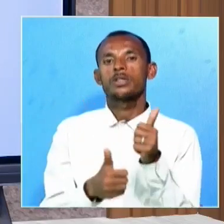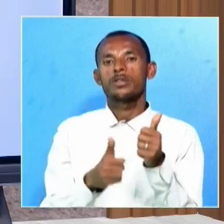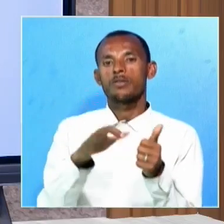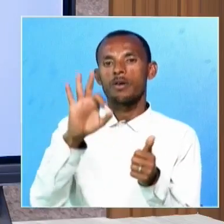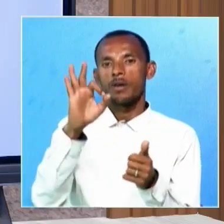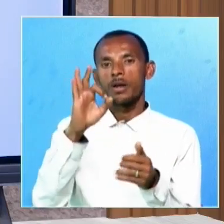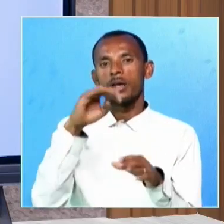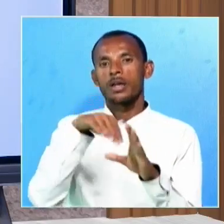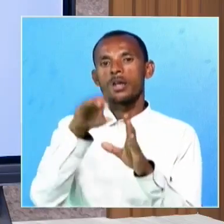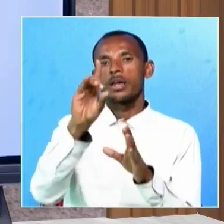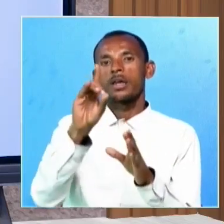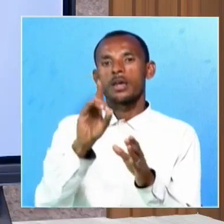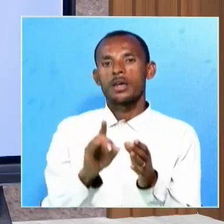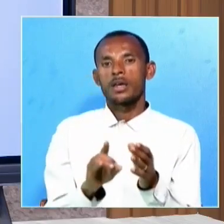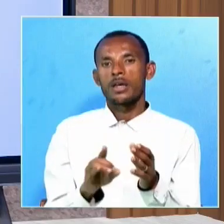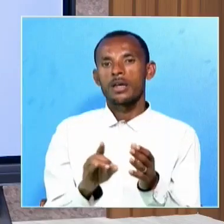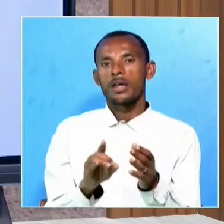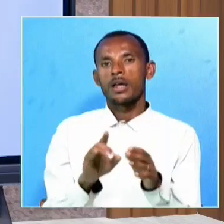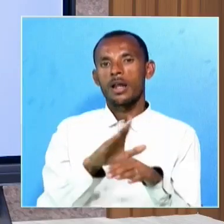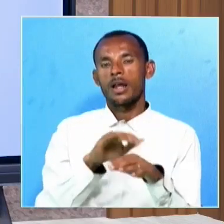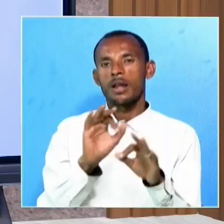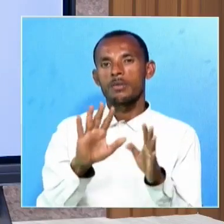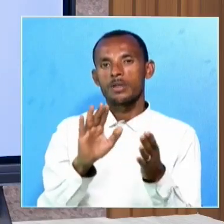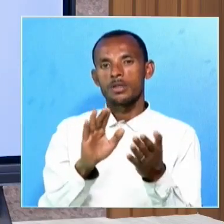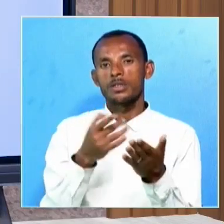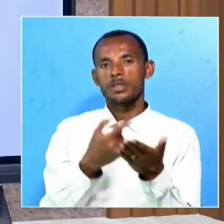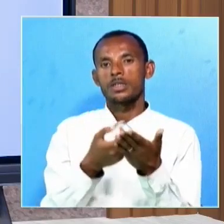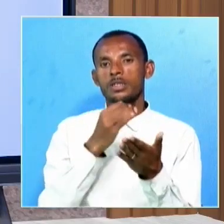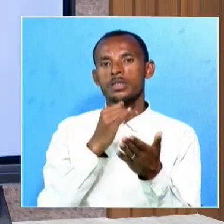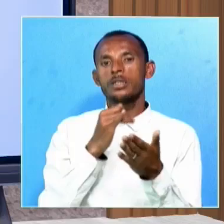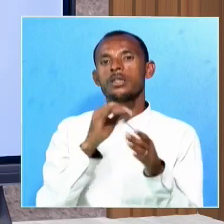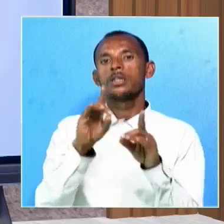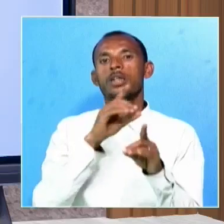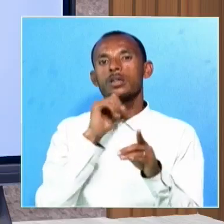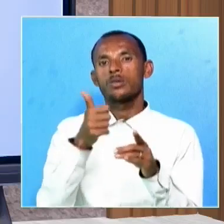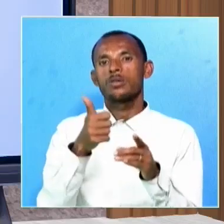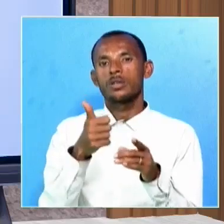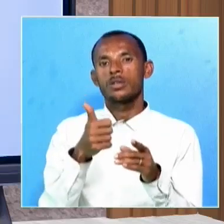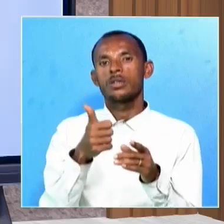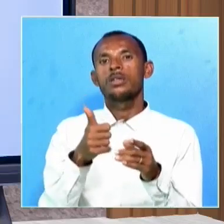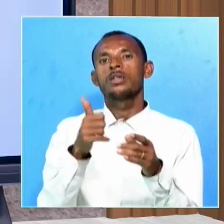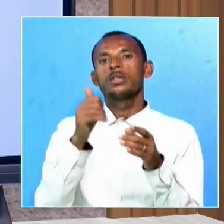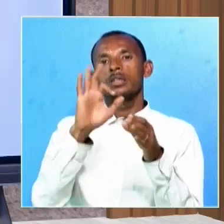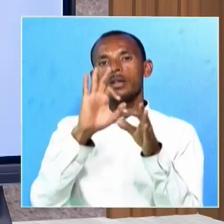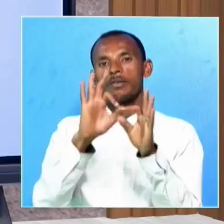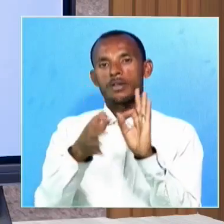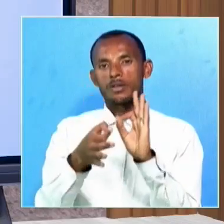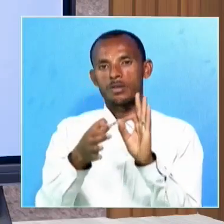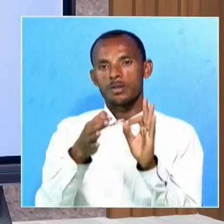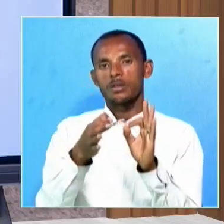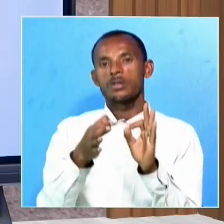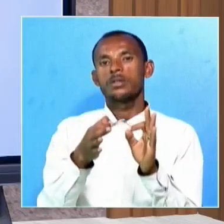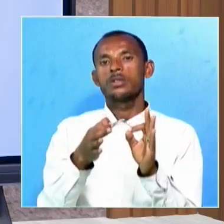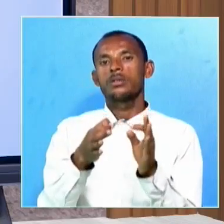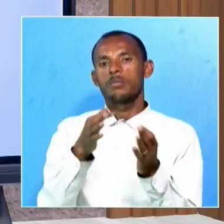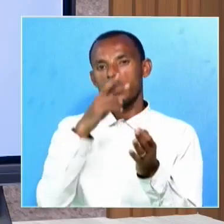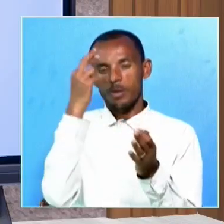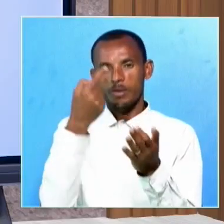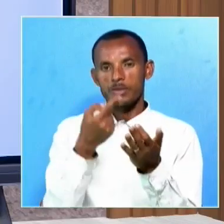here but not on second set. So this does not violate the definition. Because of